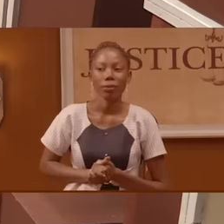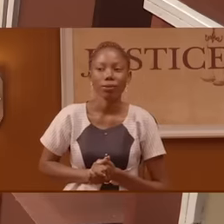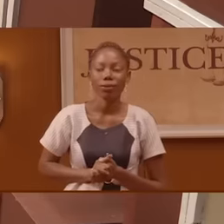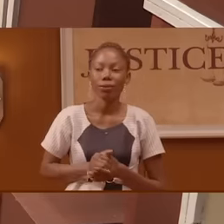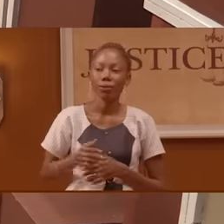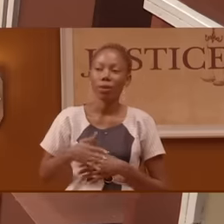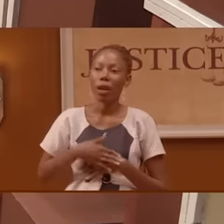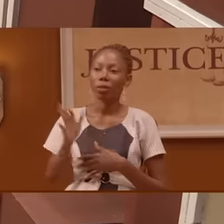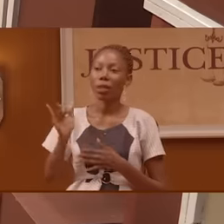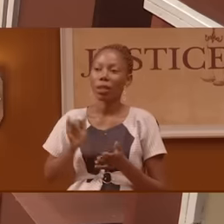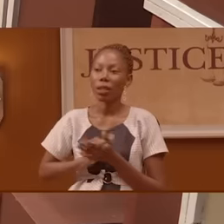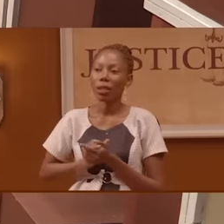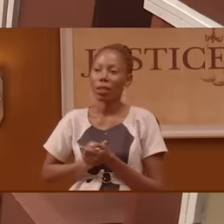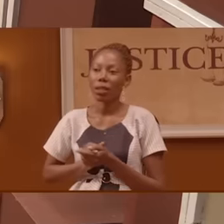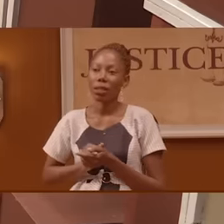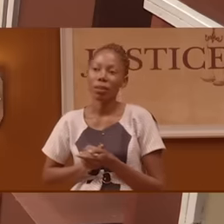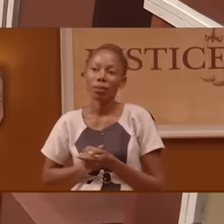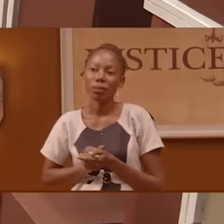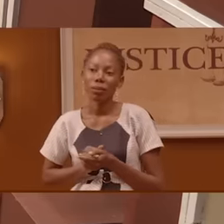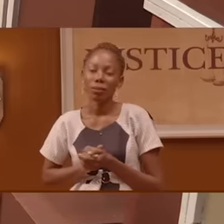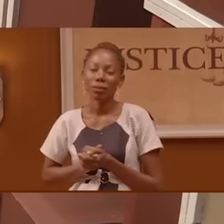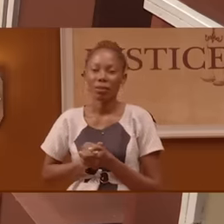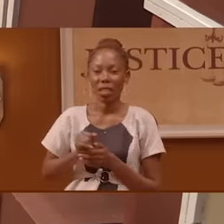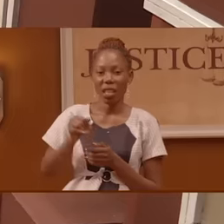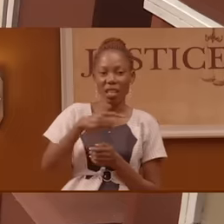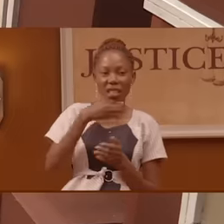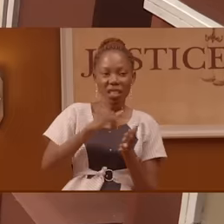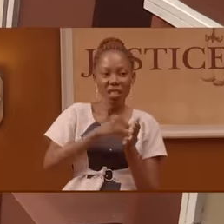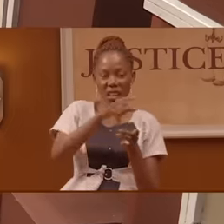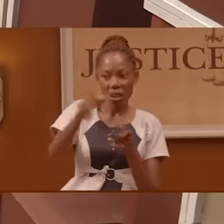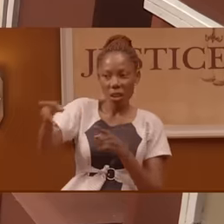after he sent the text that he was going to relocate me back to his father's house, whereas